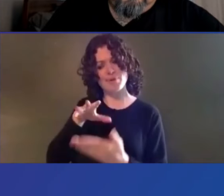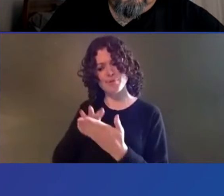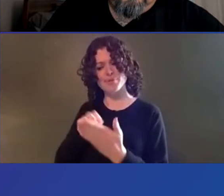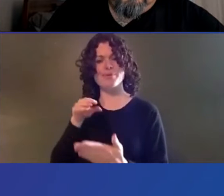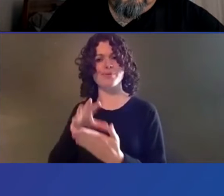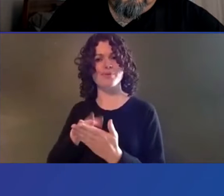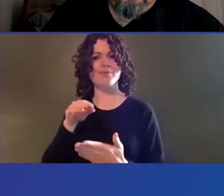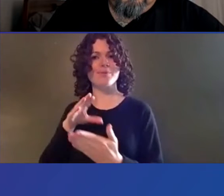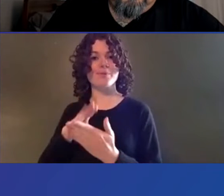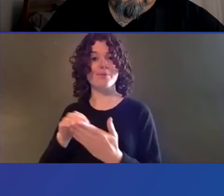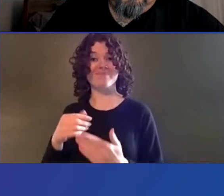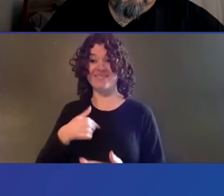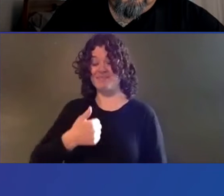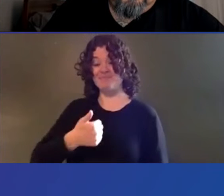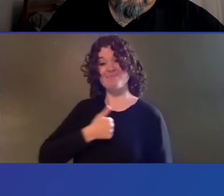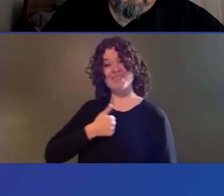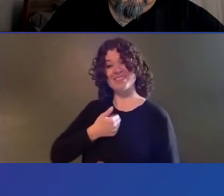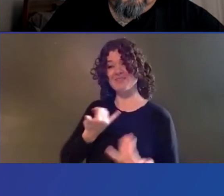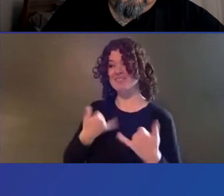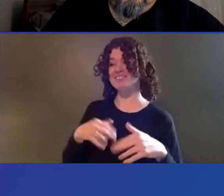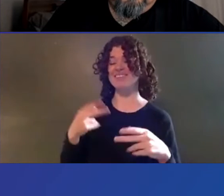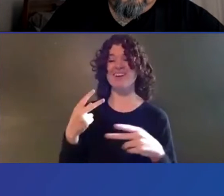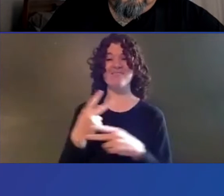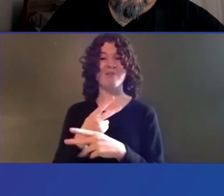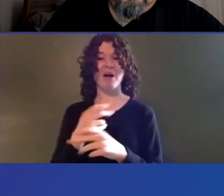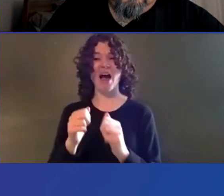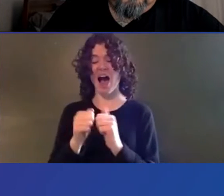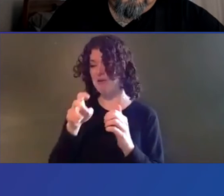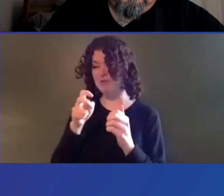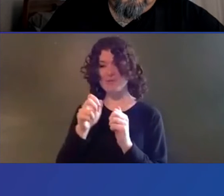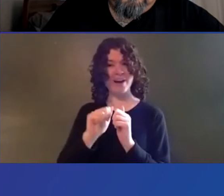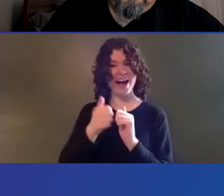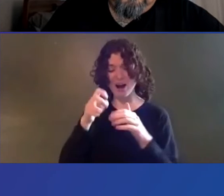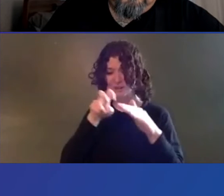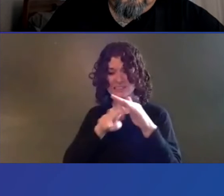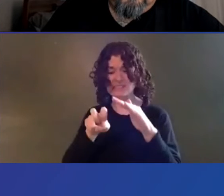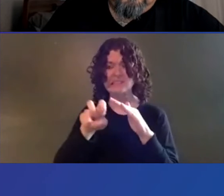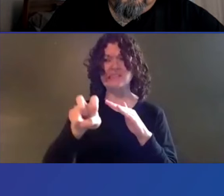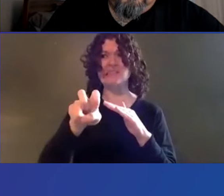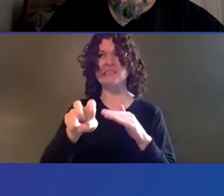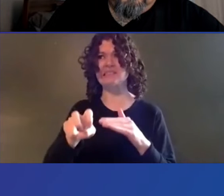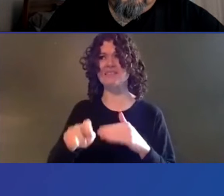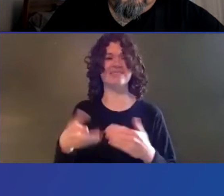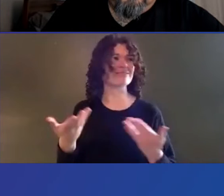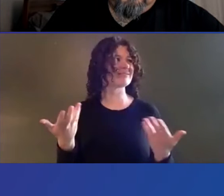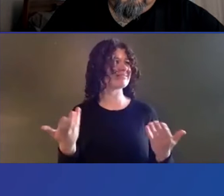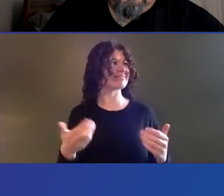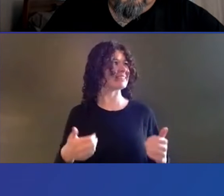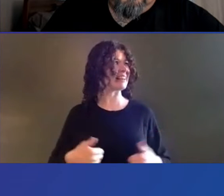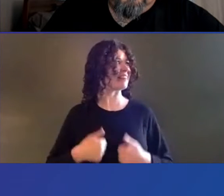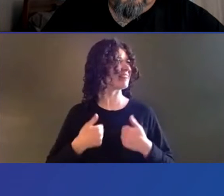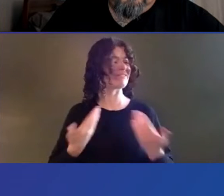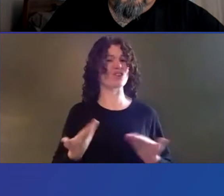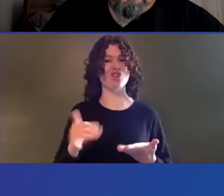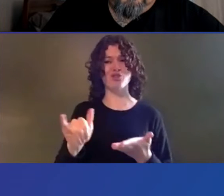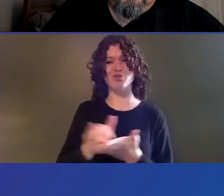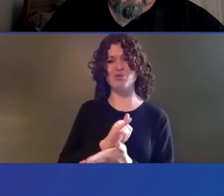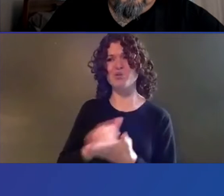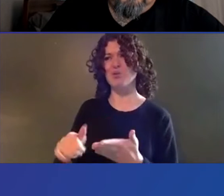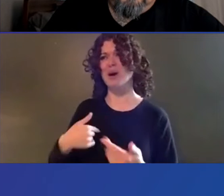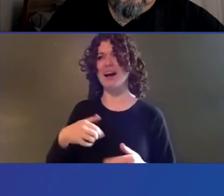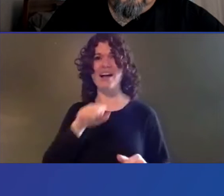to navigate life and loving and also hating the city at times. So all of